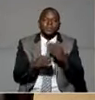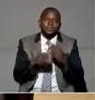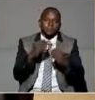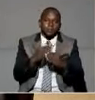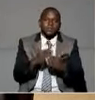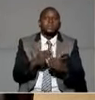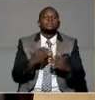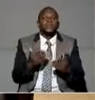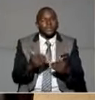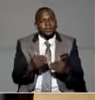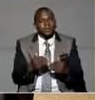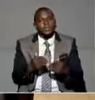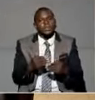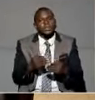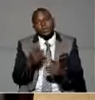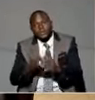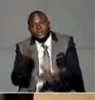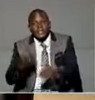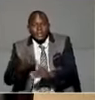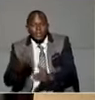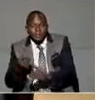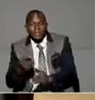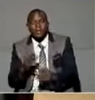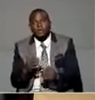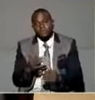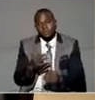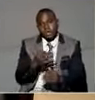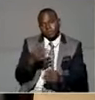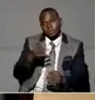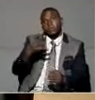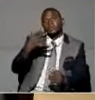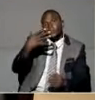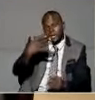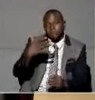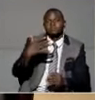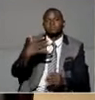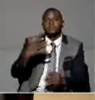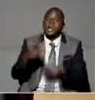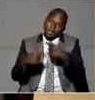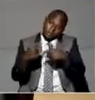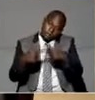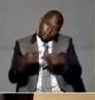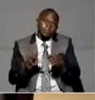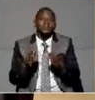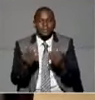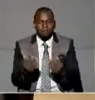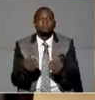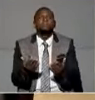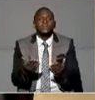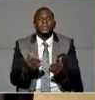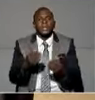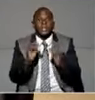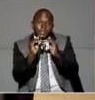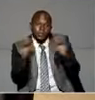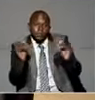anchor tenant, because they have taken about four floors or five, and they are continuing, and now Equity